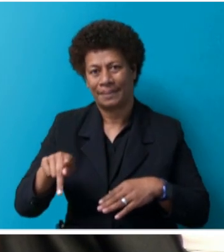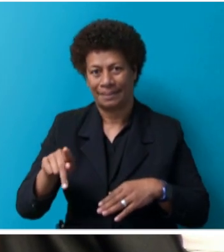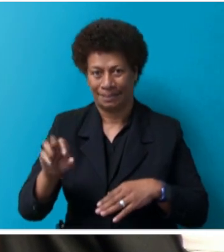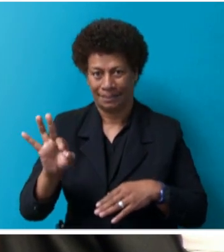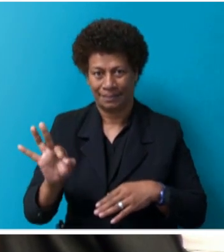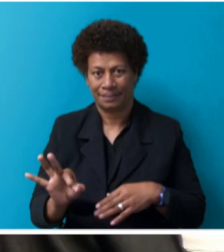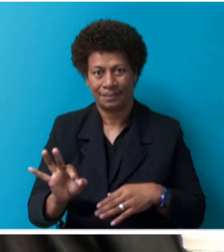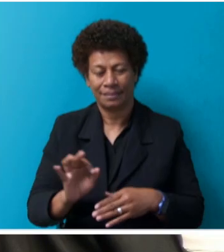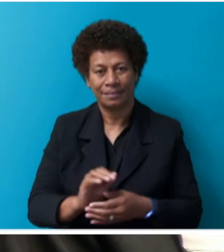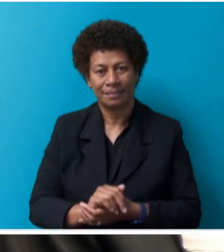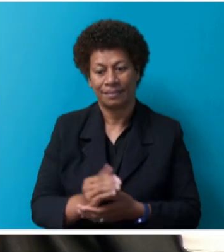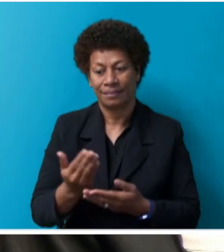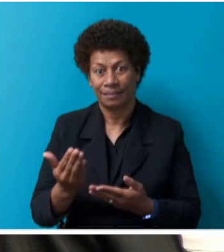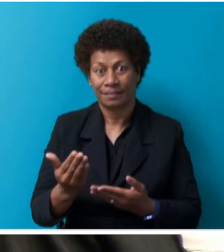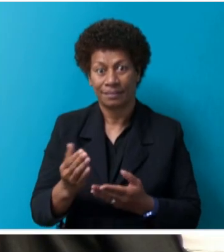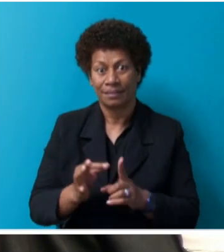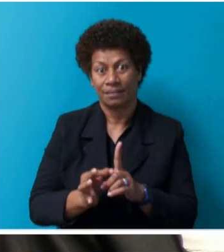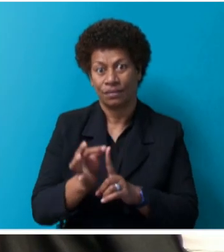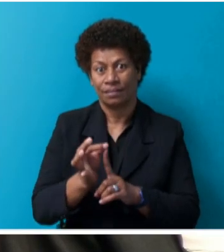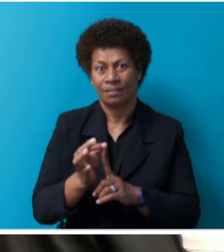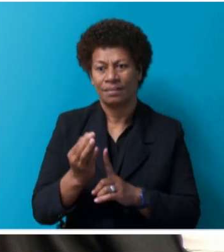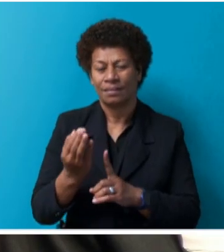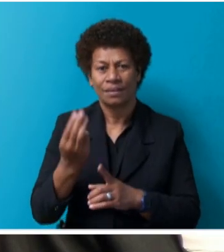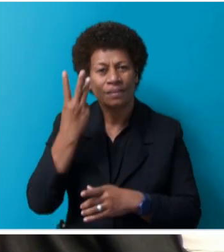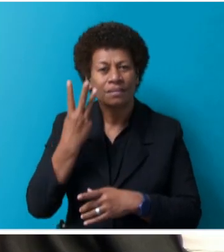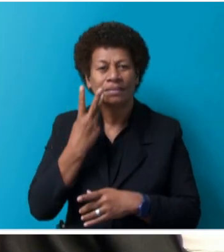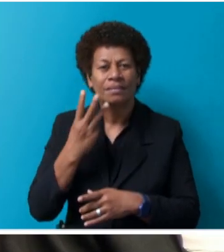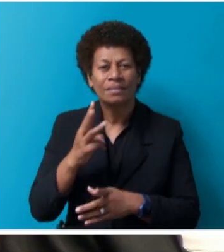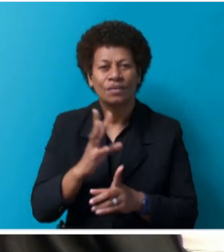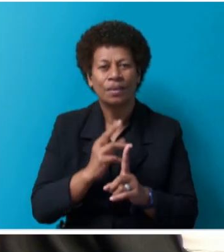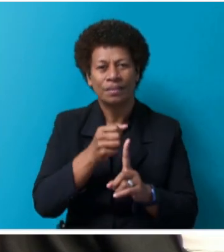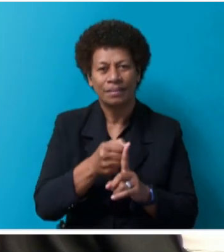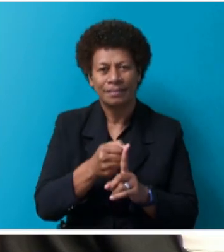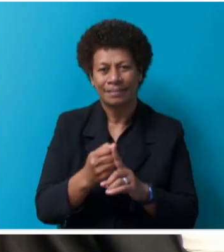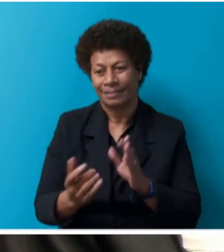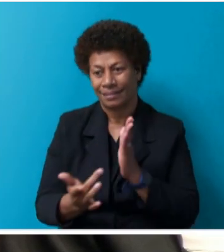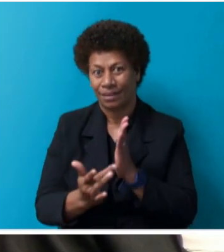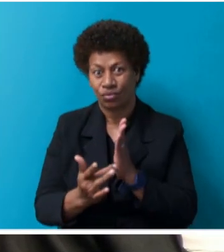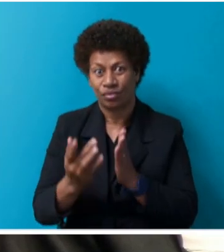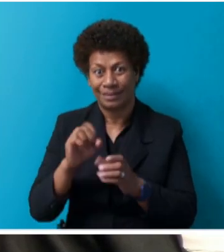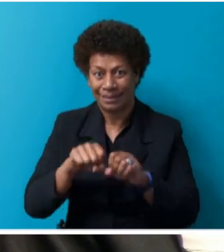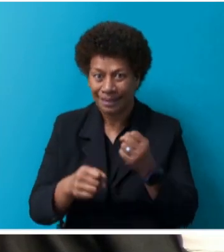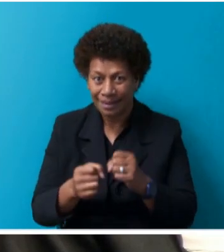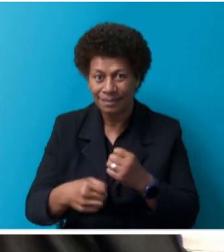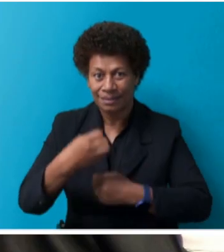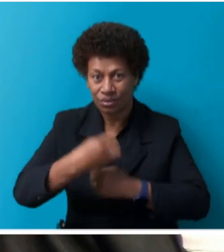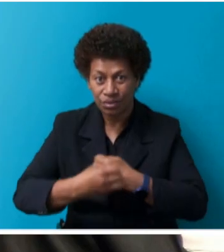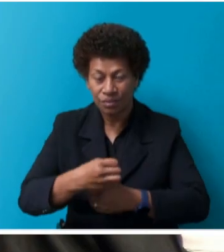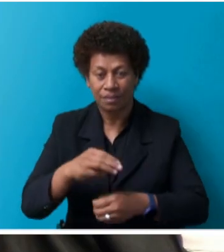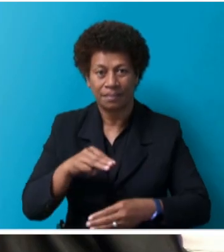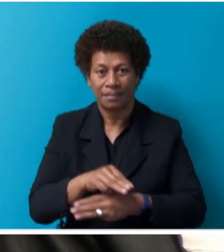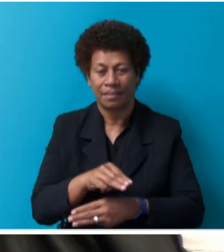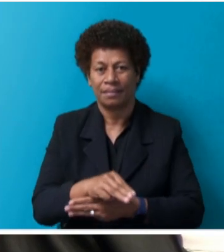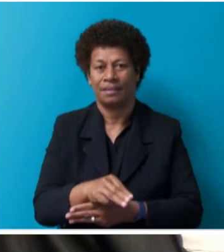in education, aiming to increase female enrollment in tertiary, science, technology, engineering, and mathematics, the